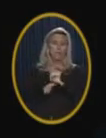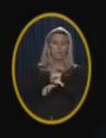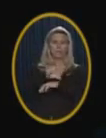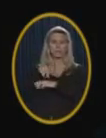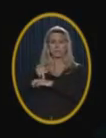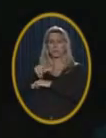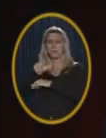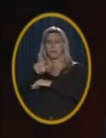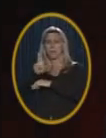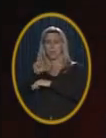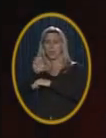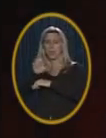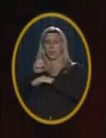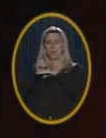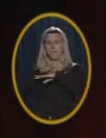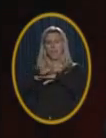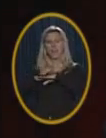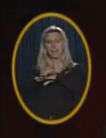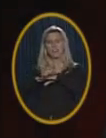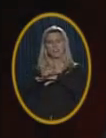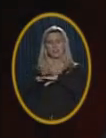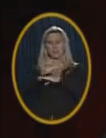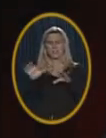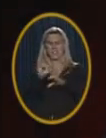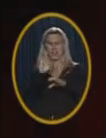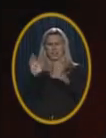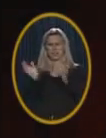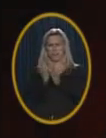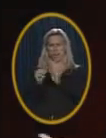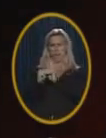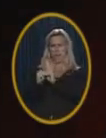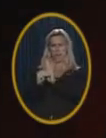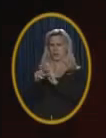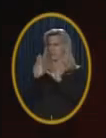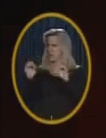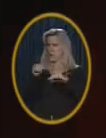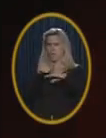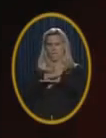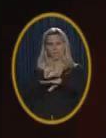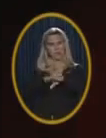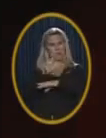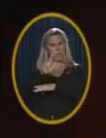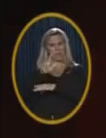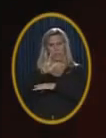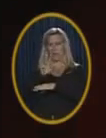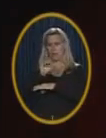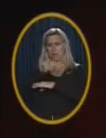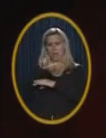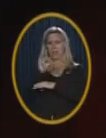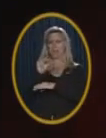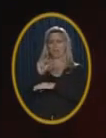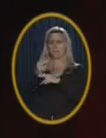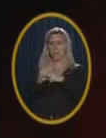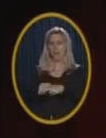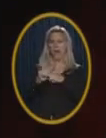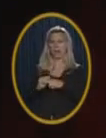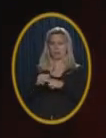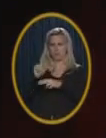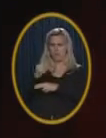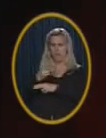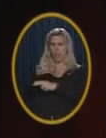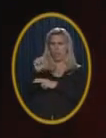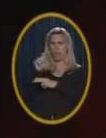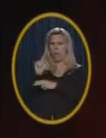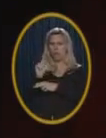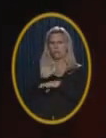effects. They'd done it with little bitty scale models, and it had no effect on what those 3 million-pound thrust guys do, you know, on the real vehicles,